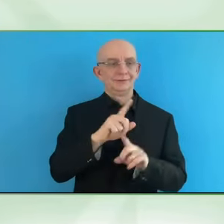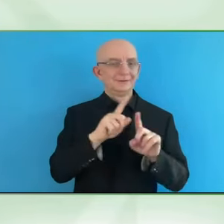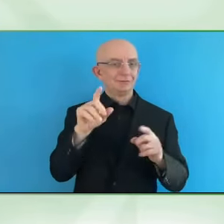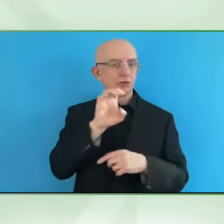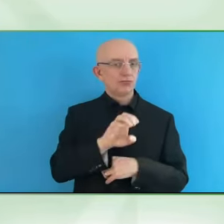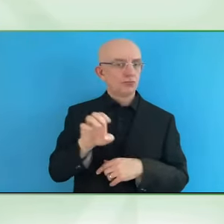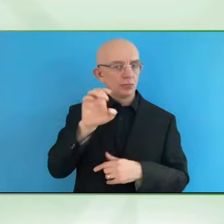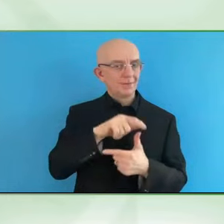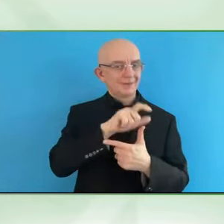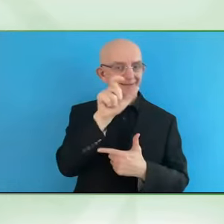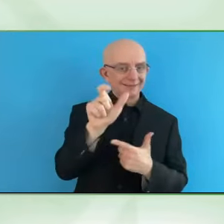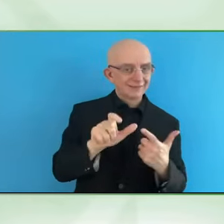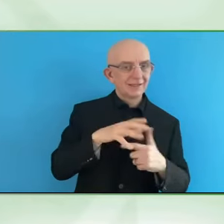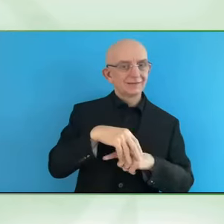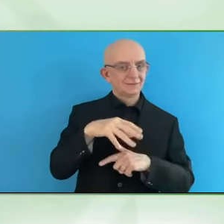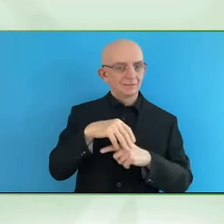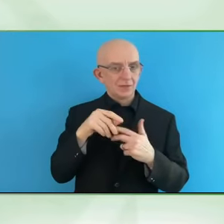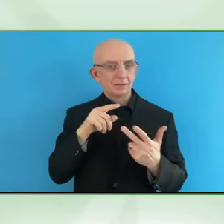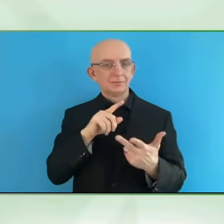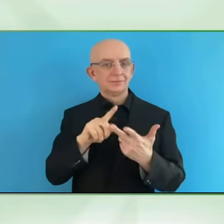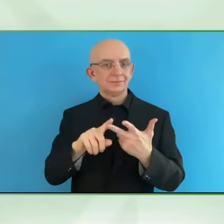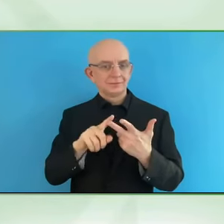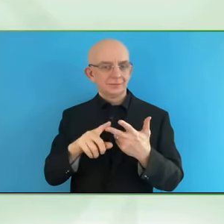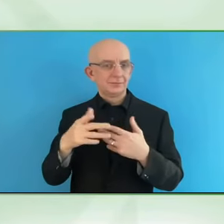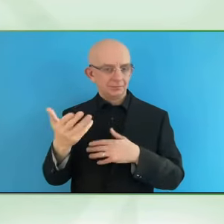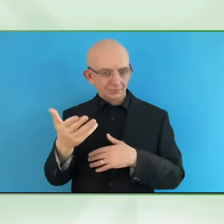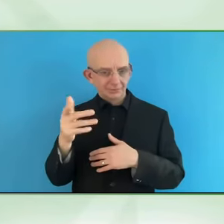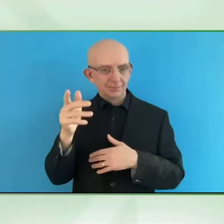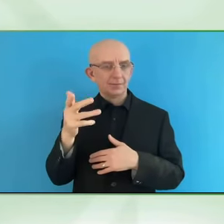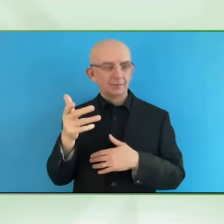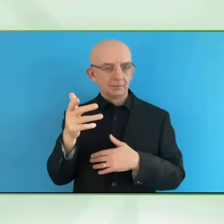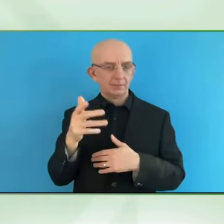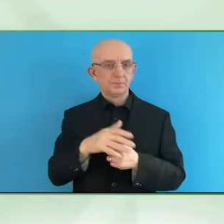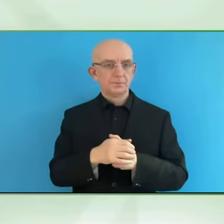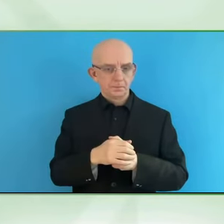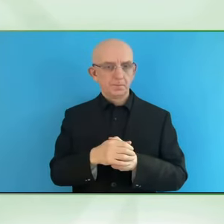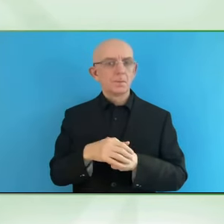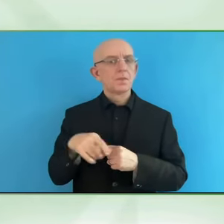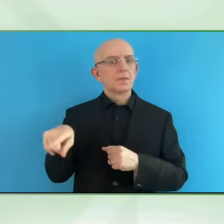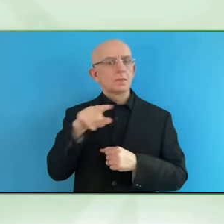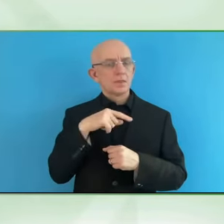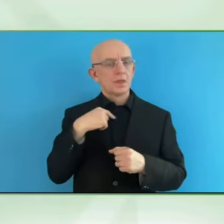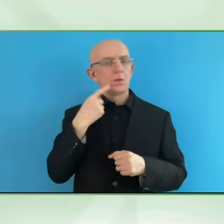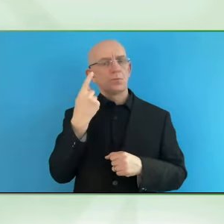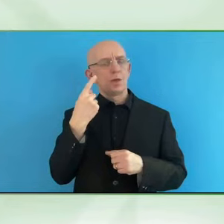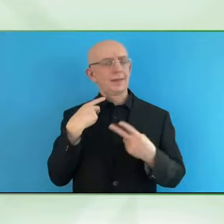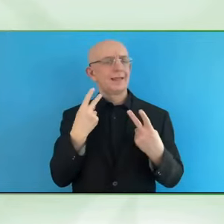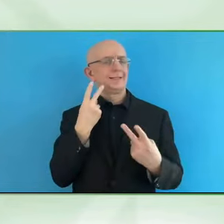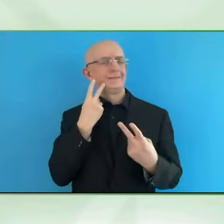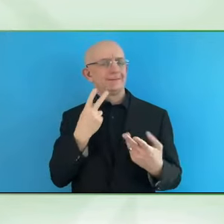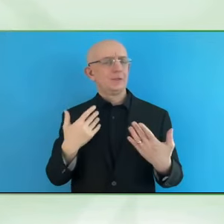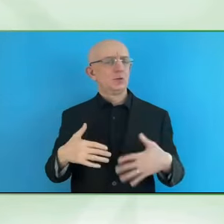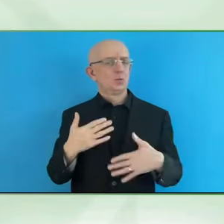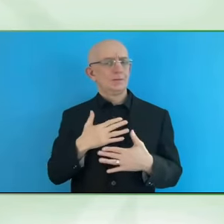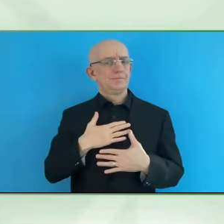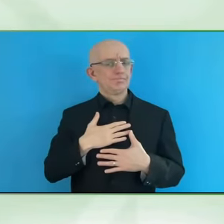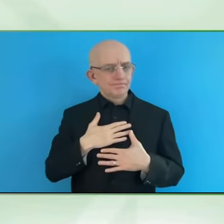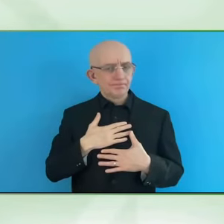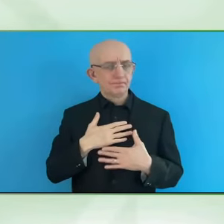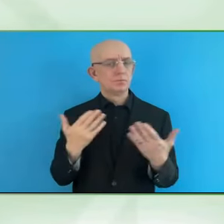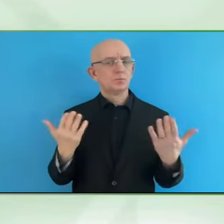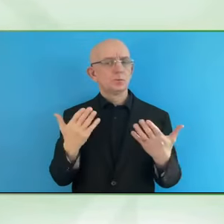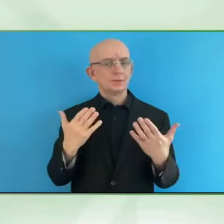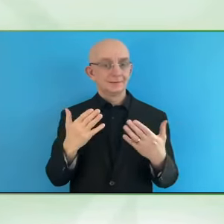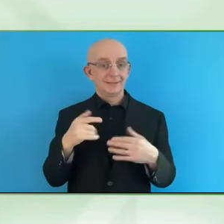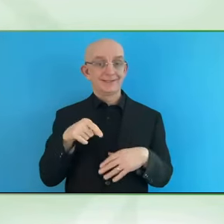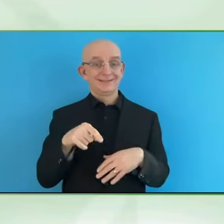inclusion, as we've heard from our presenters, in line with Article 24 of the UN Convention on the Rights of